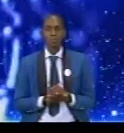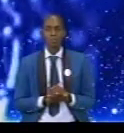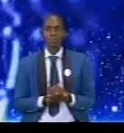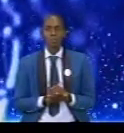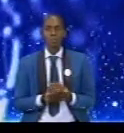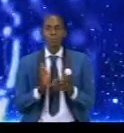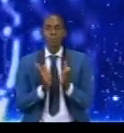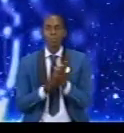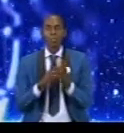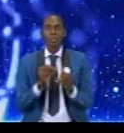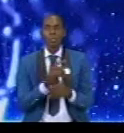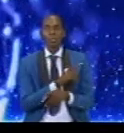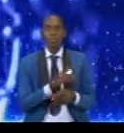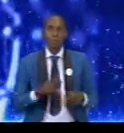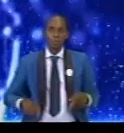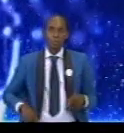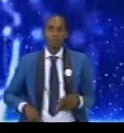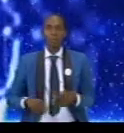the Lord.